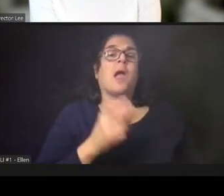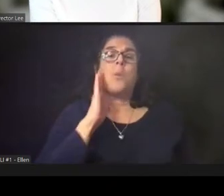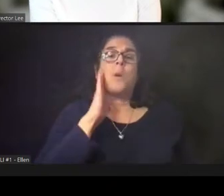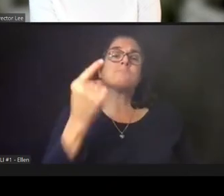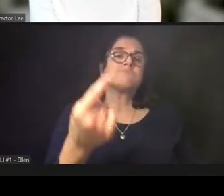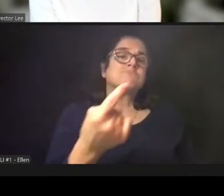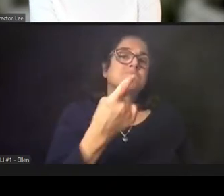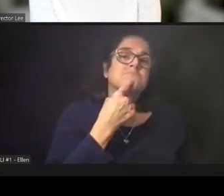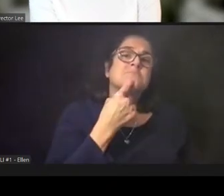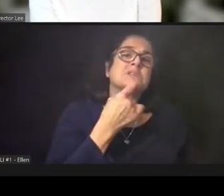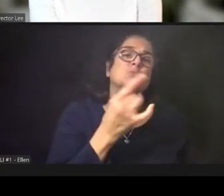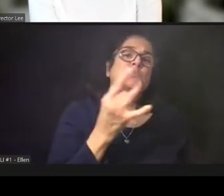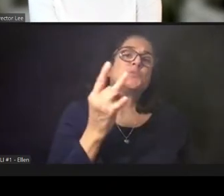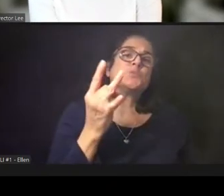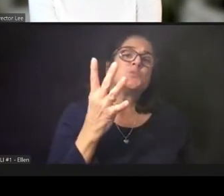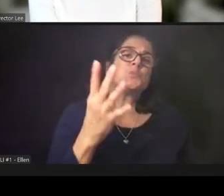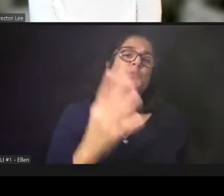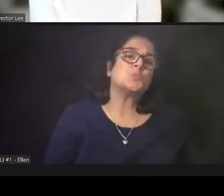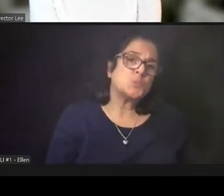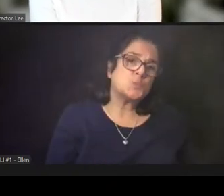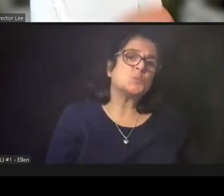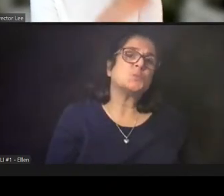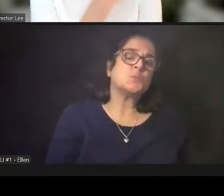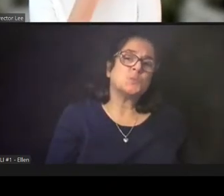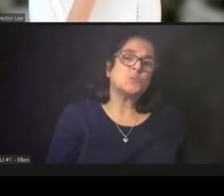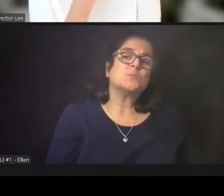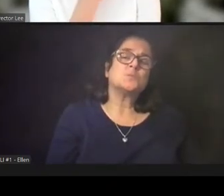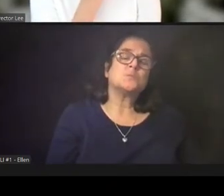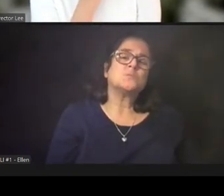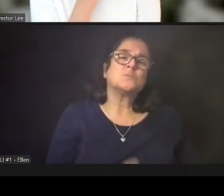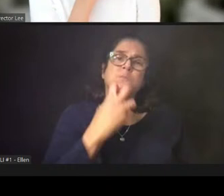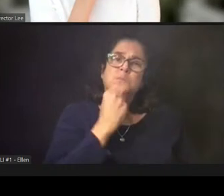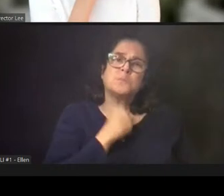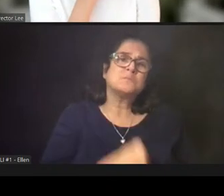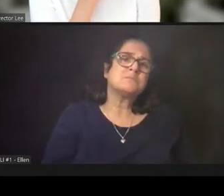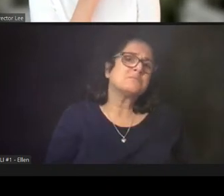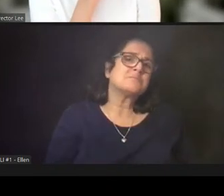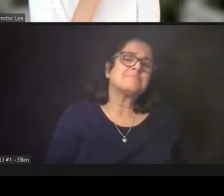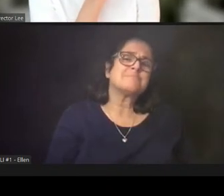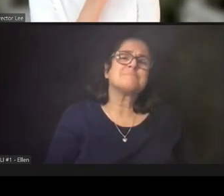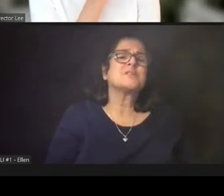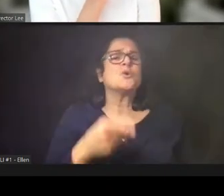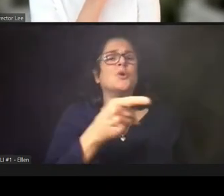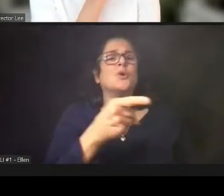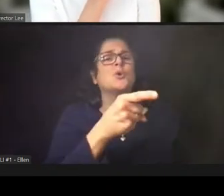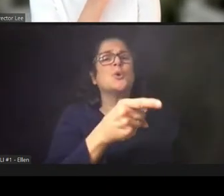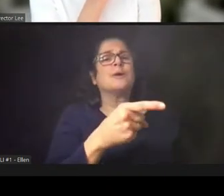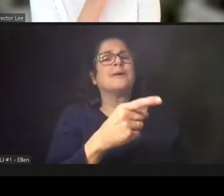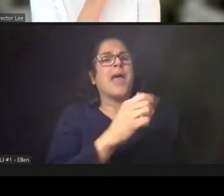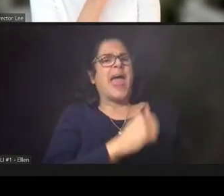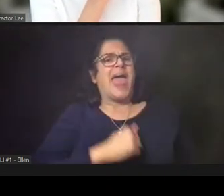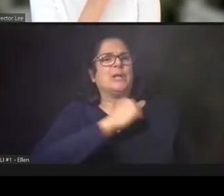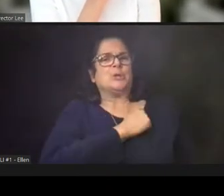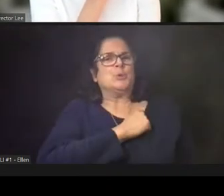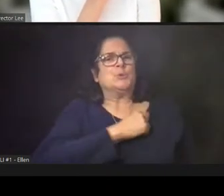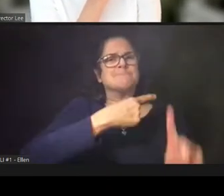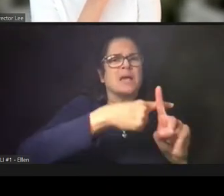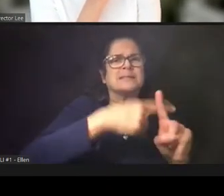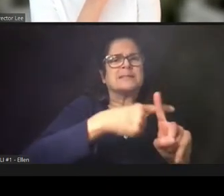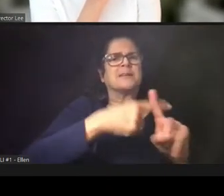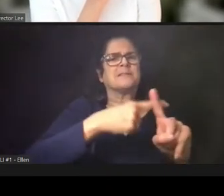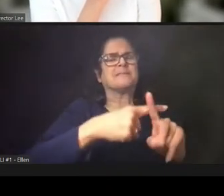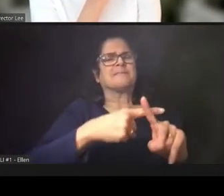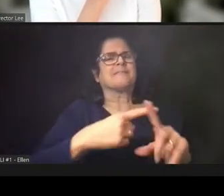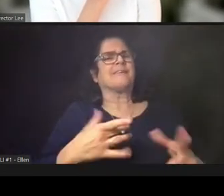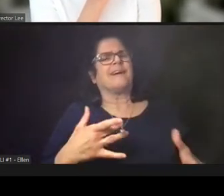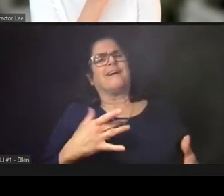terribly. You have a very infectious attitude, which I love. You